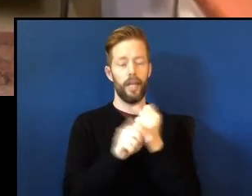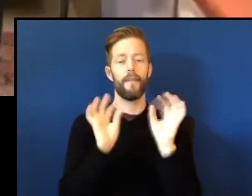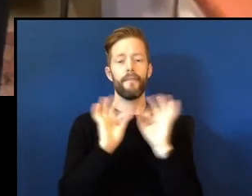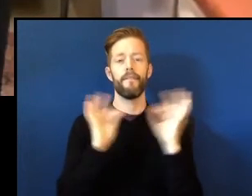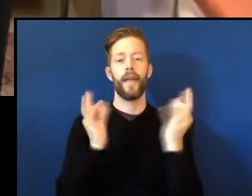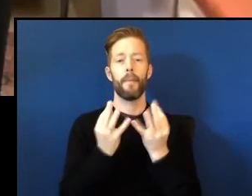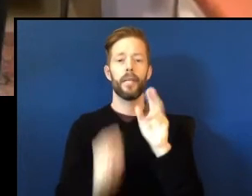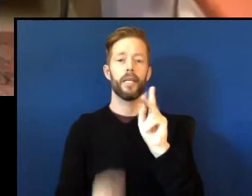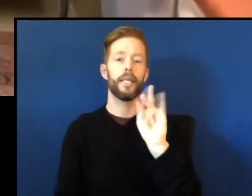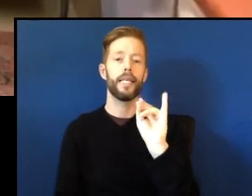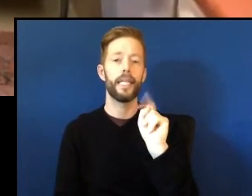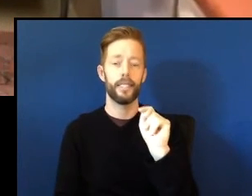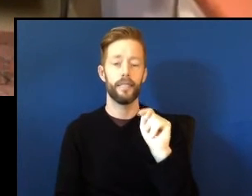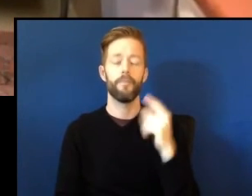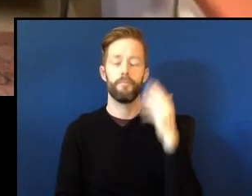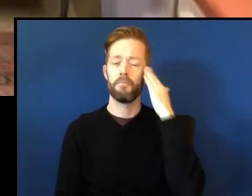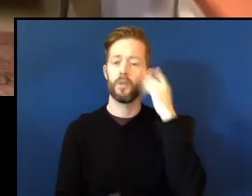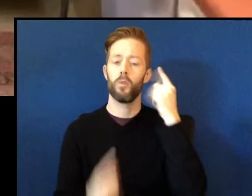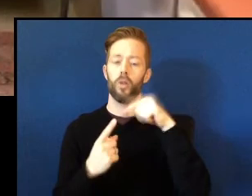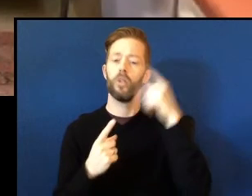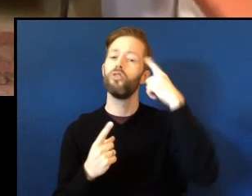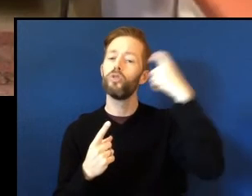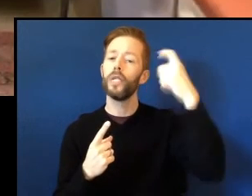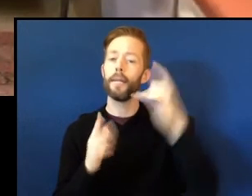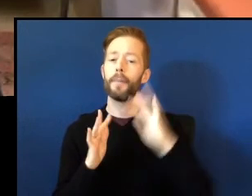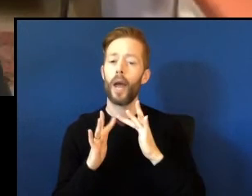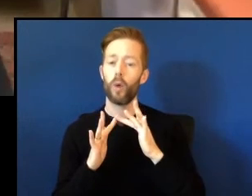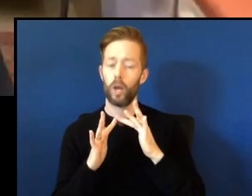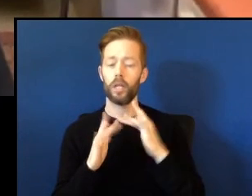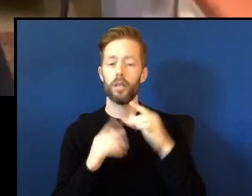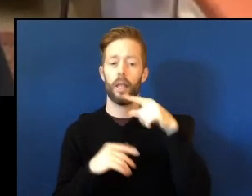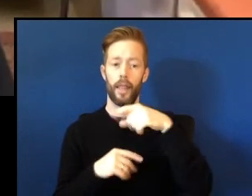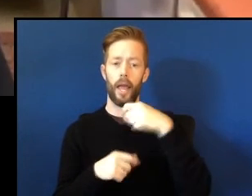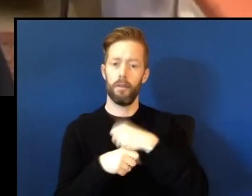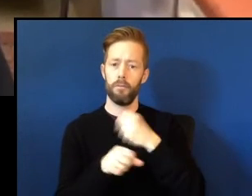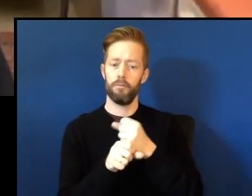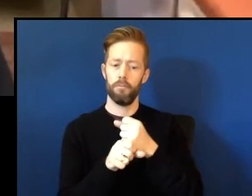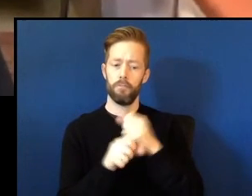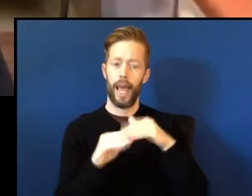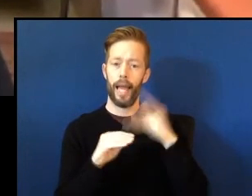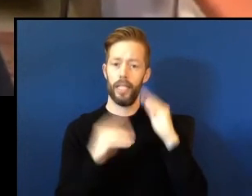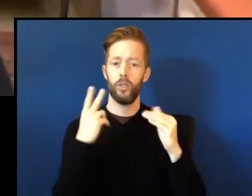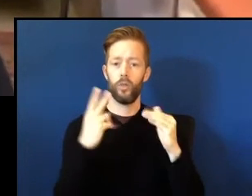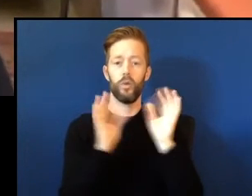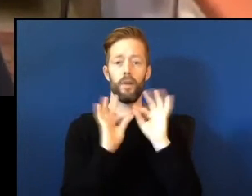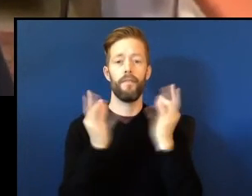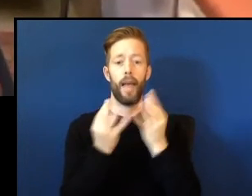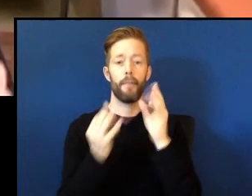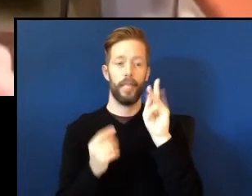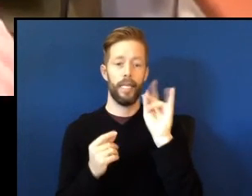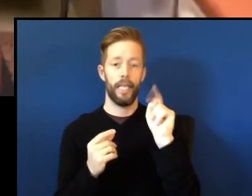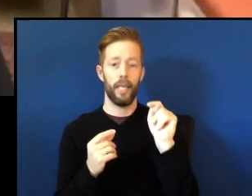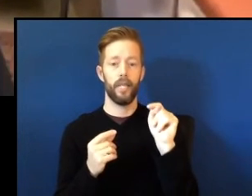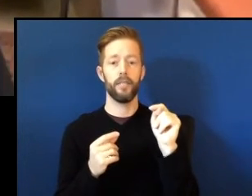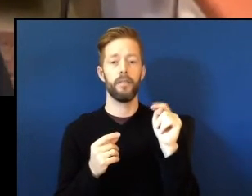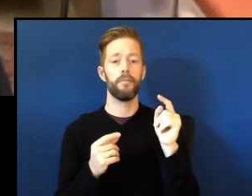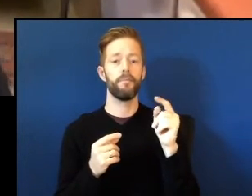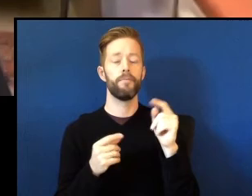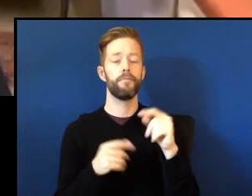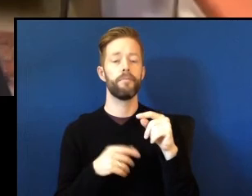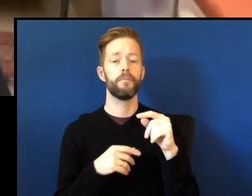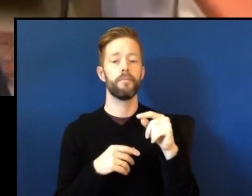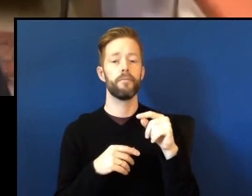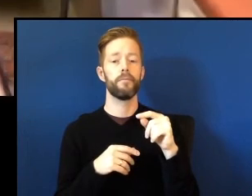family kits. So I know the Dream Network has created at least two family kits. So they're